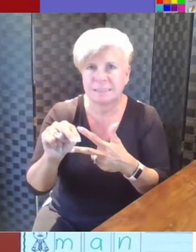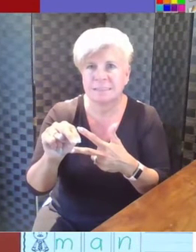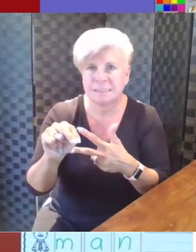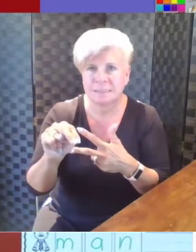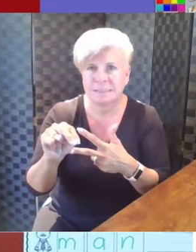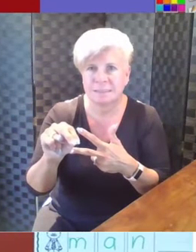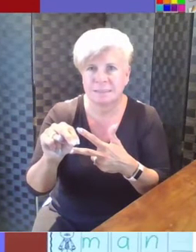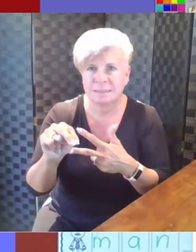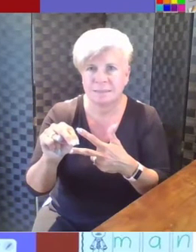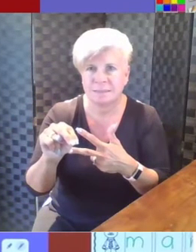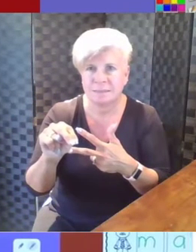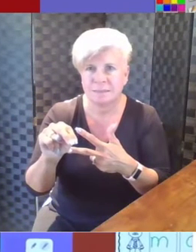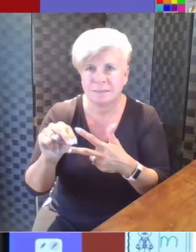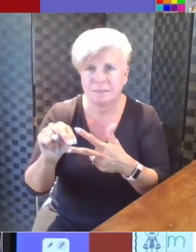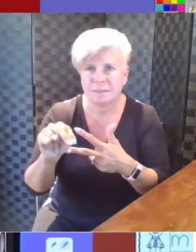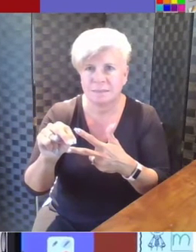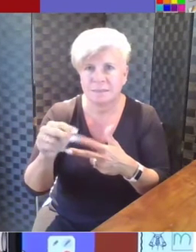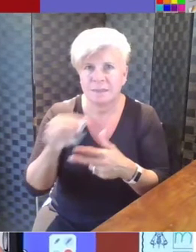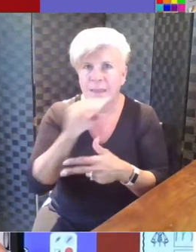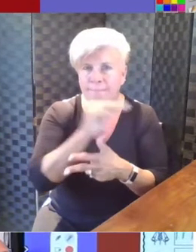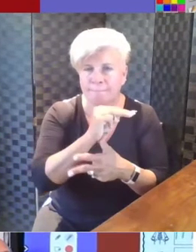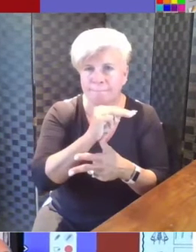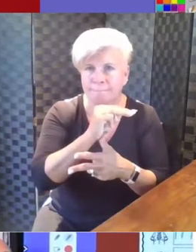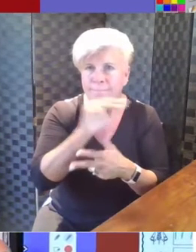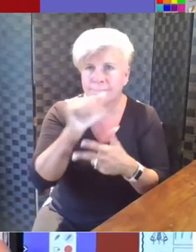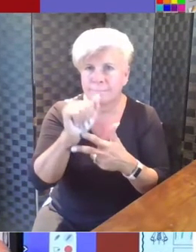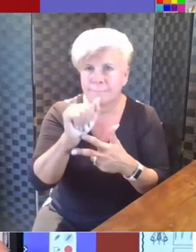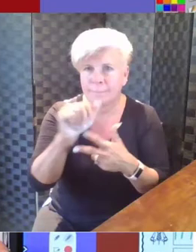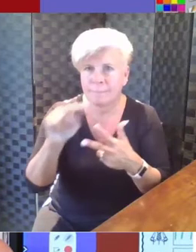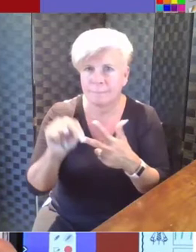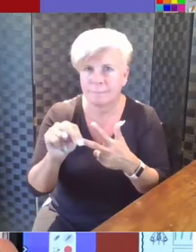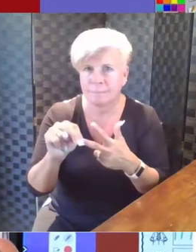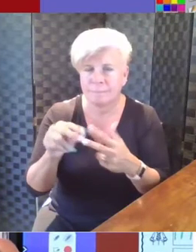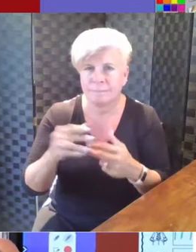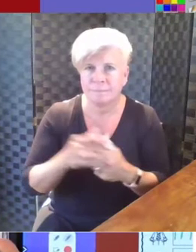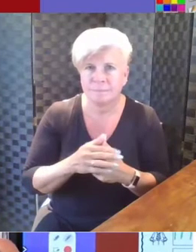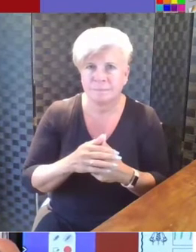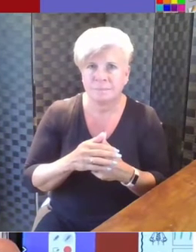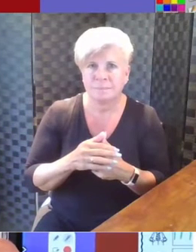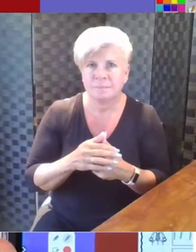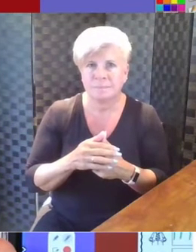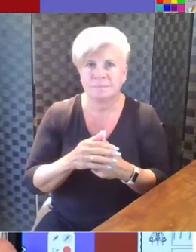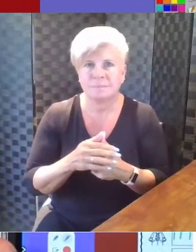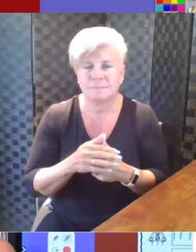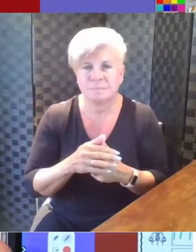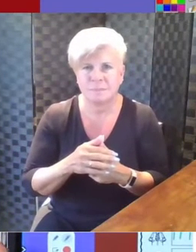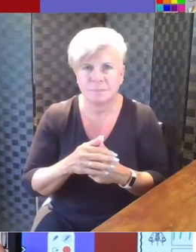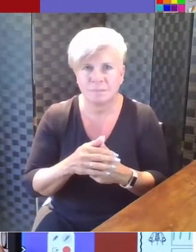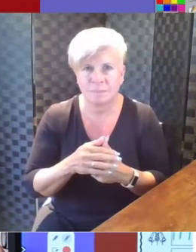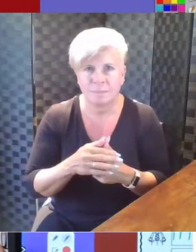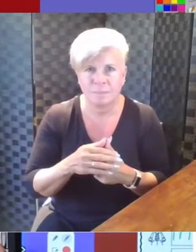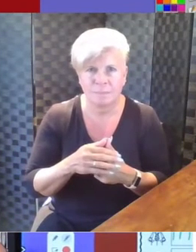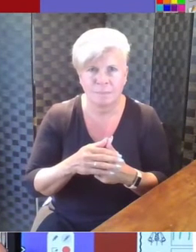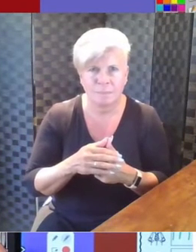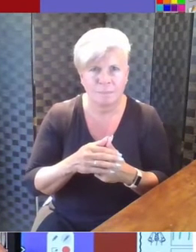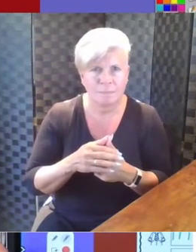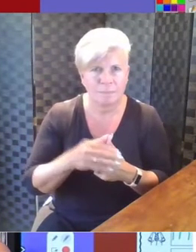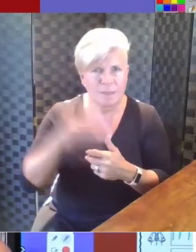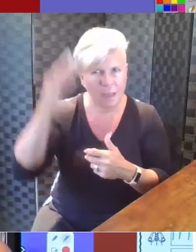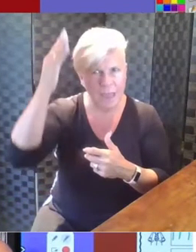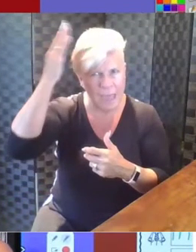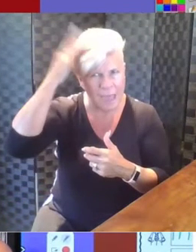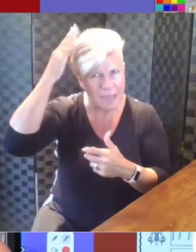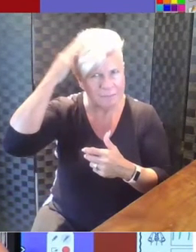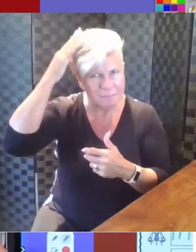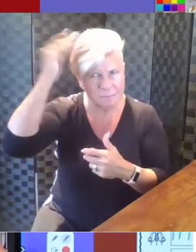N. The 3 letters are M, A, N. Let's try this one. Is it a cap or a